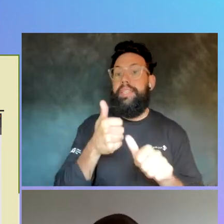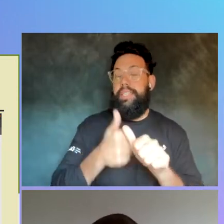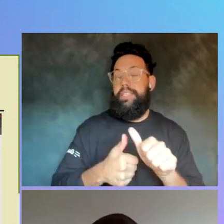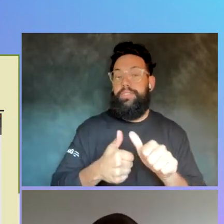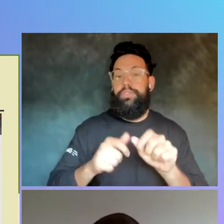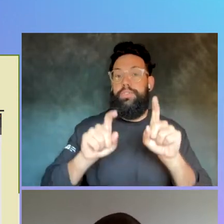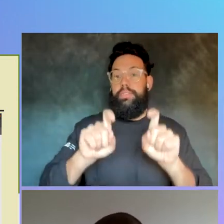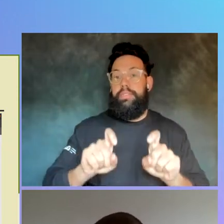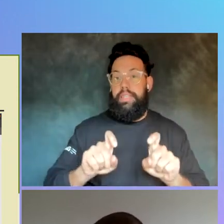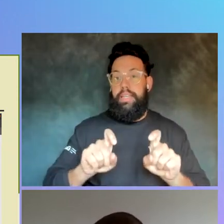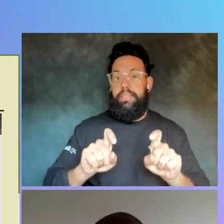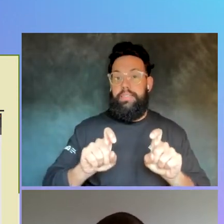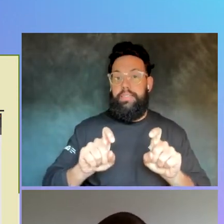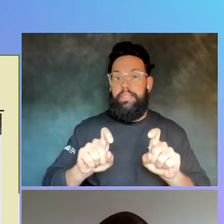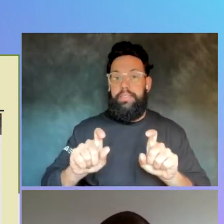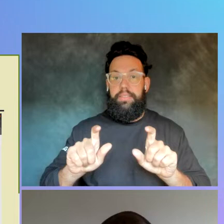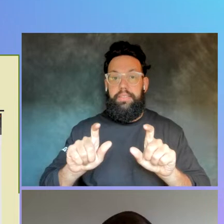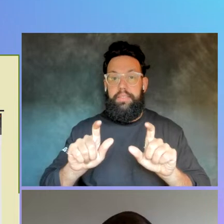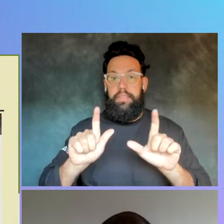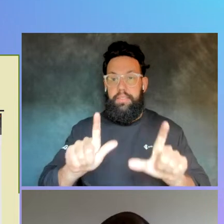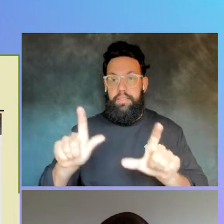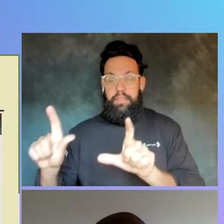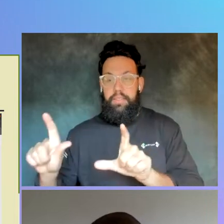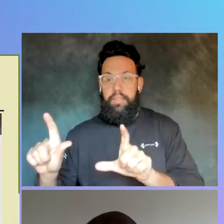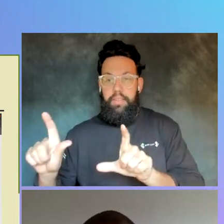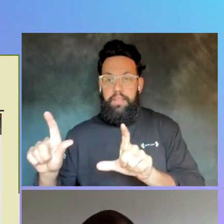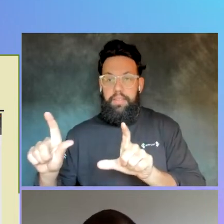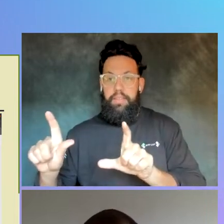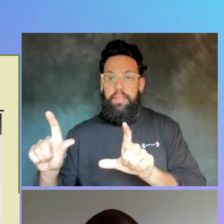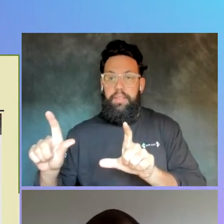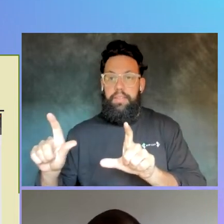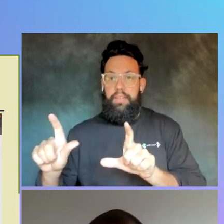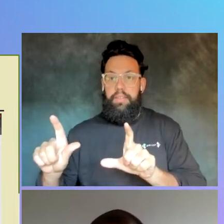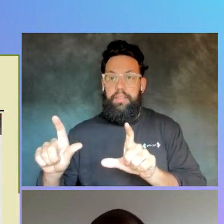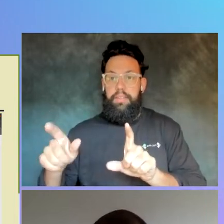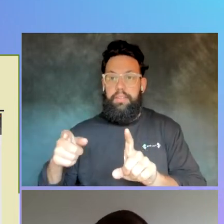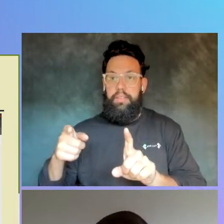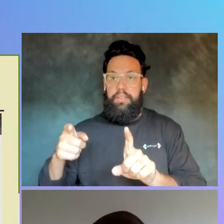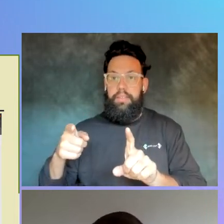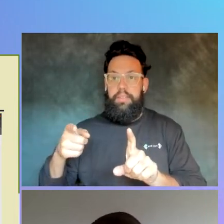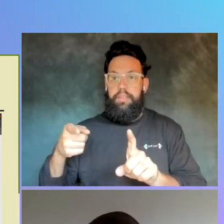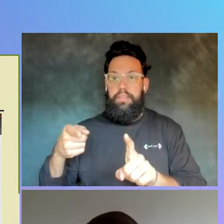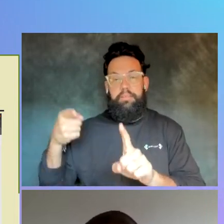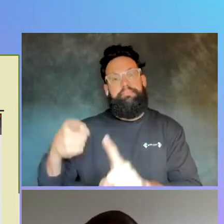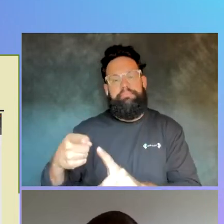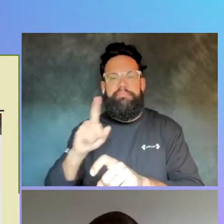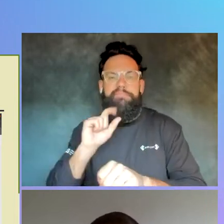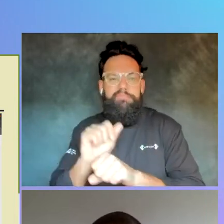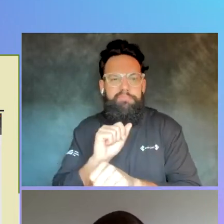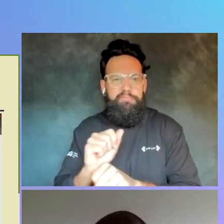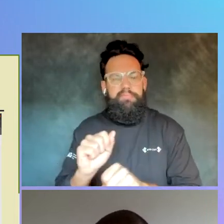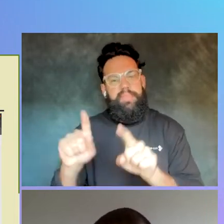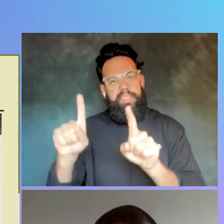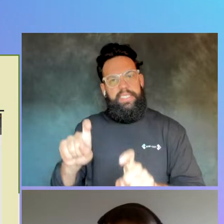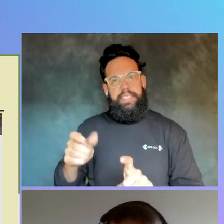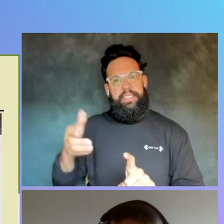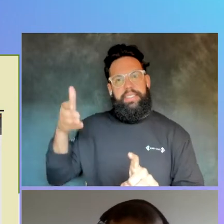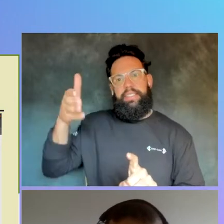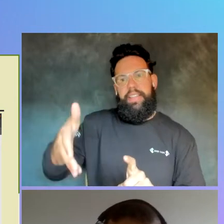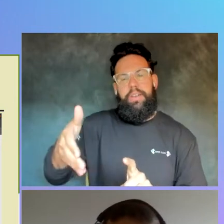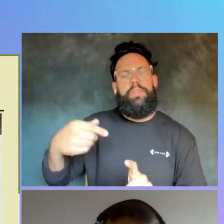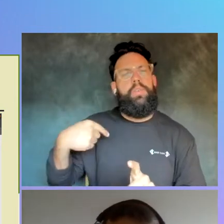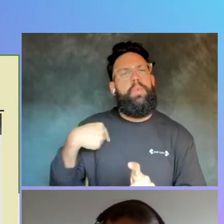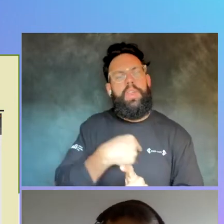the next steps, and this is the page we will be coming back to during